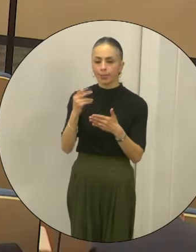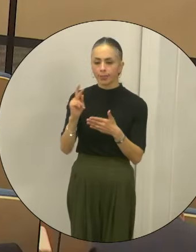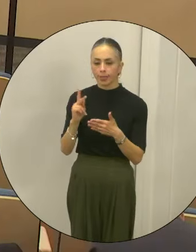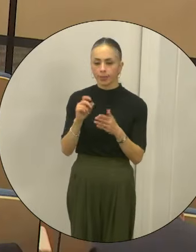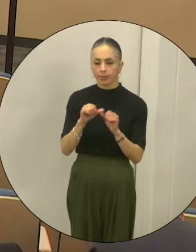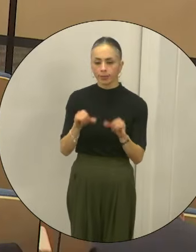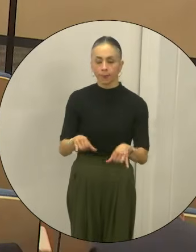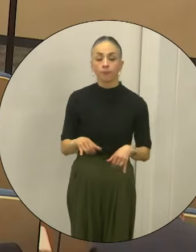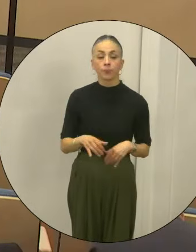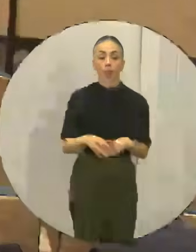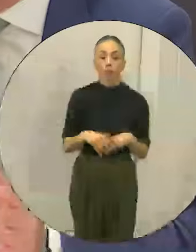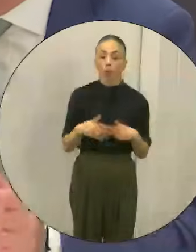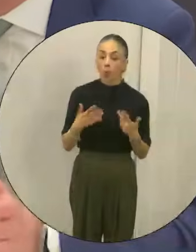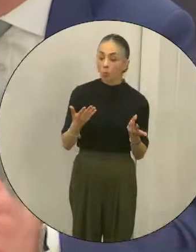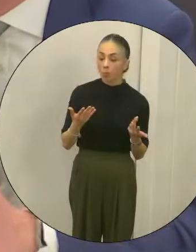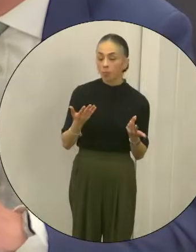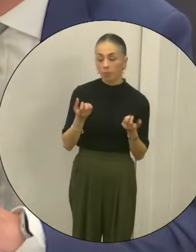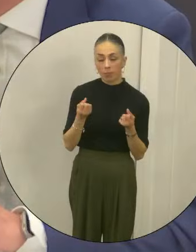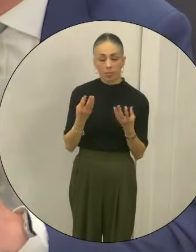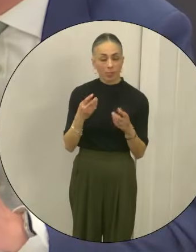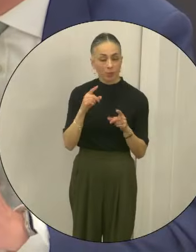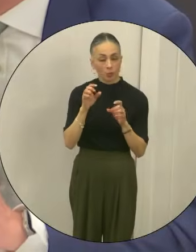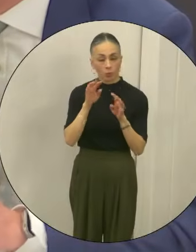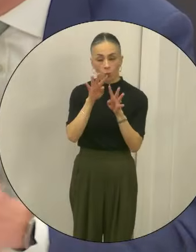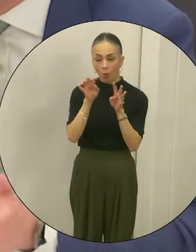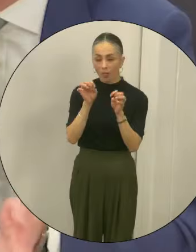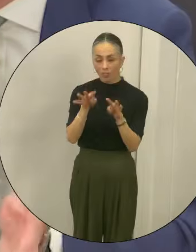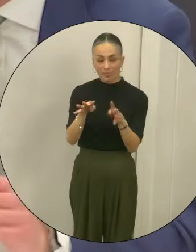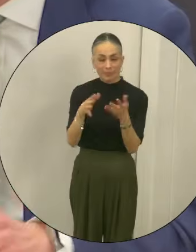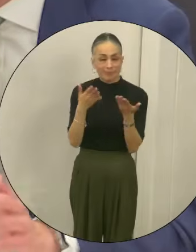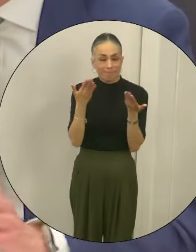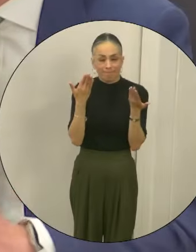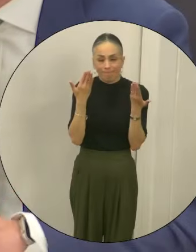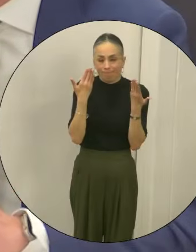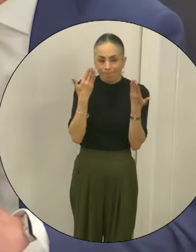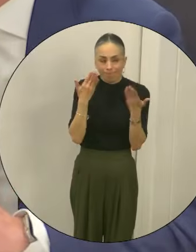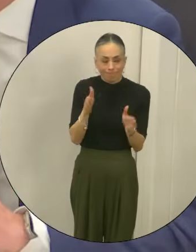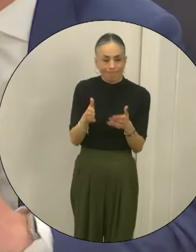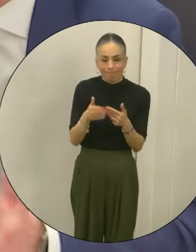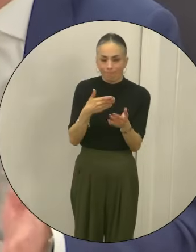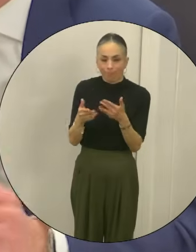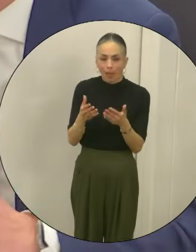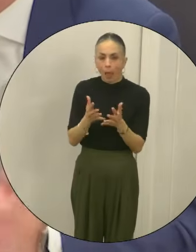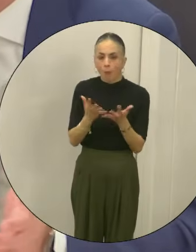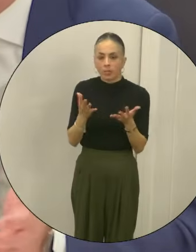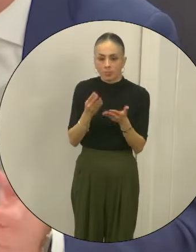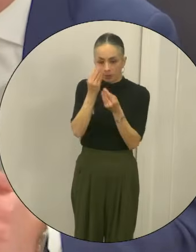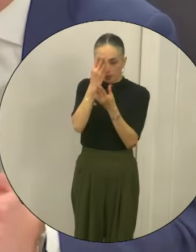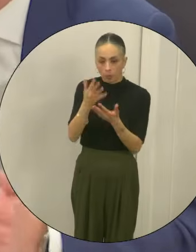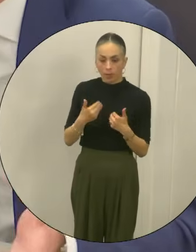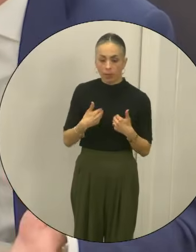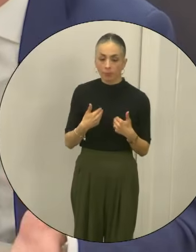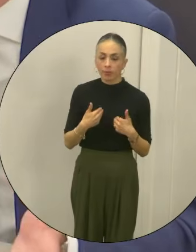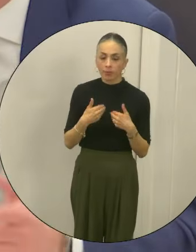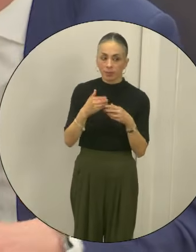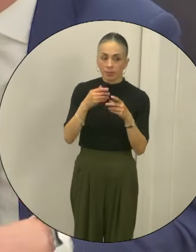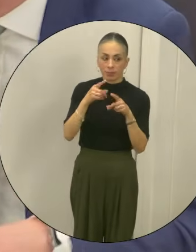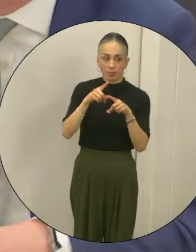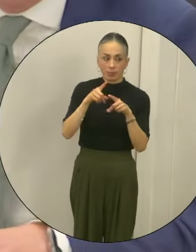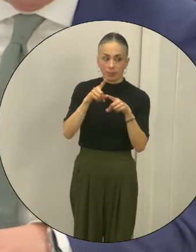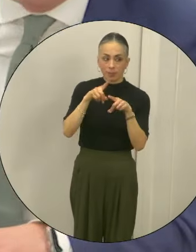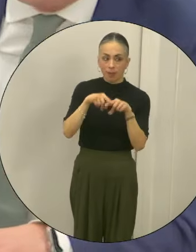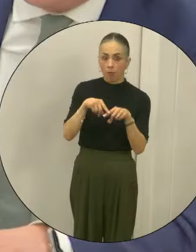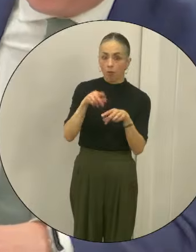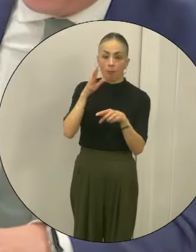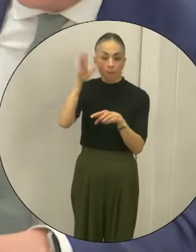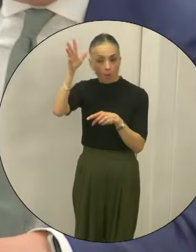many remaining questions regardless of what data we have, based on parent decision-making.